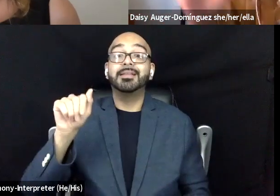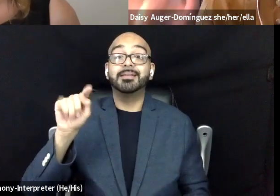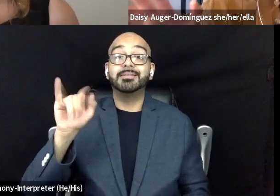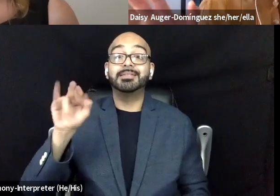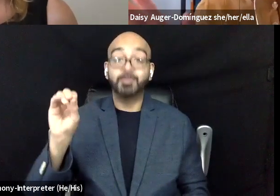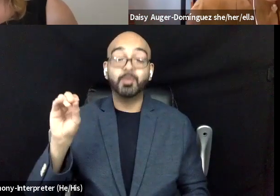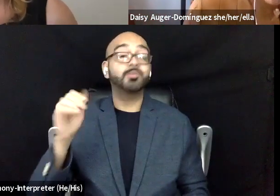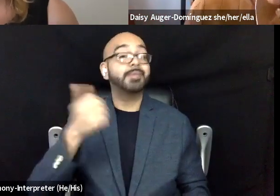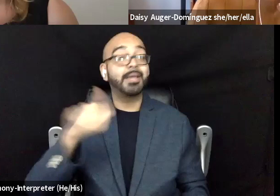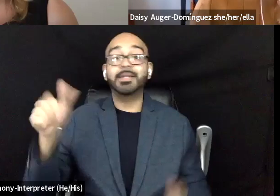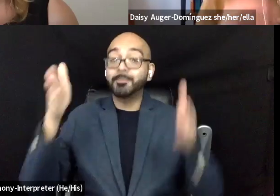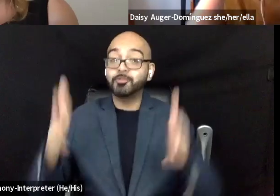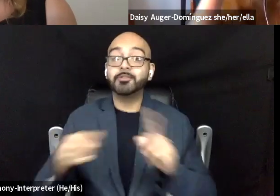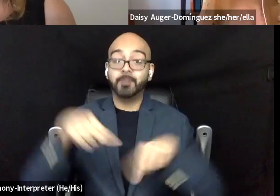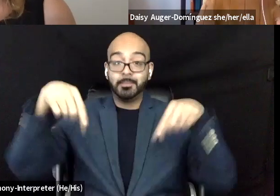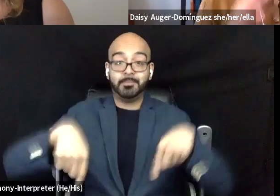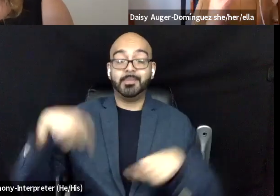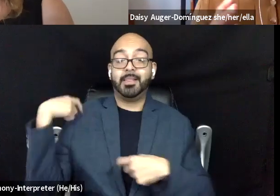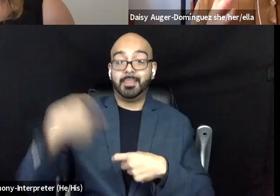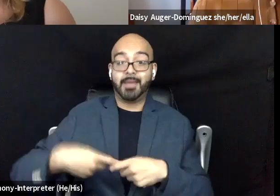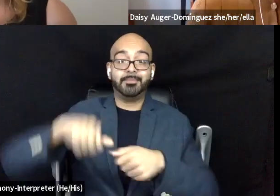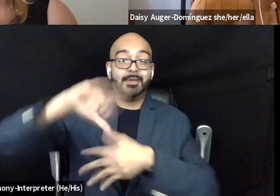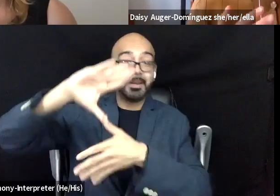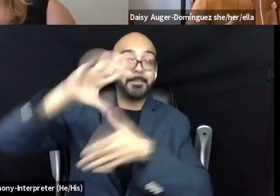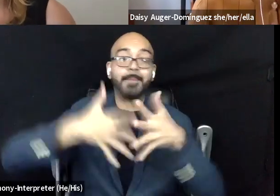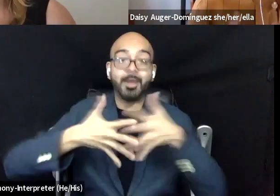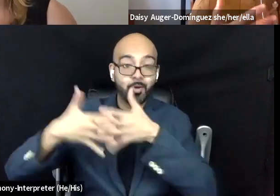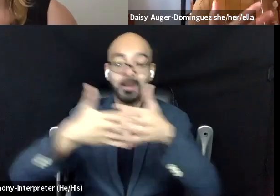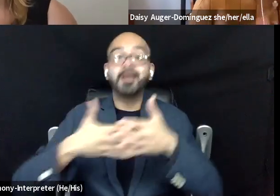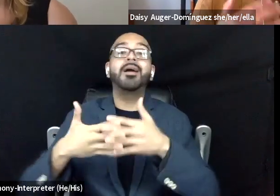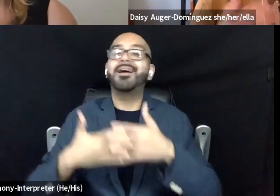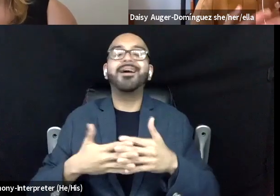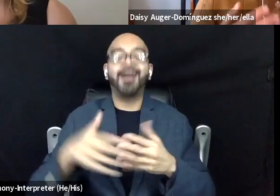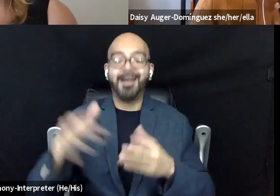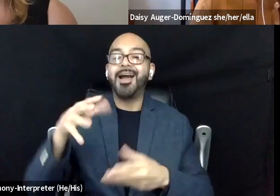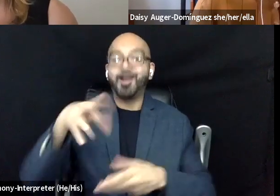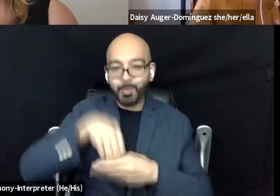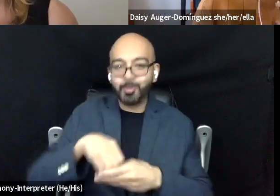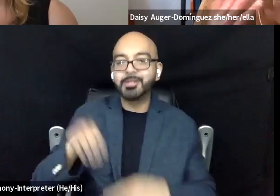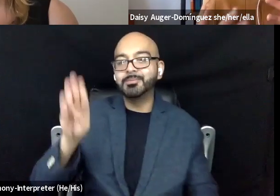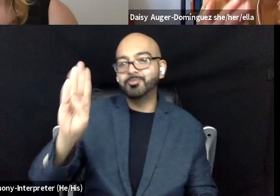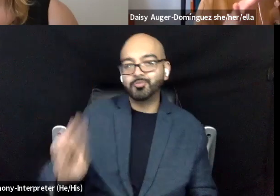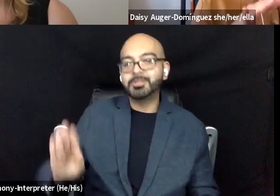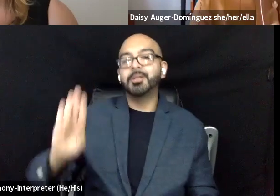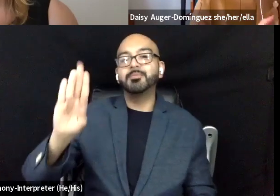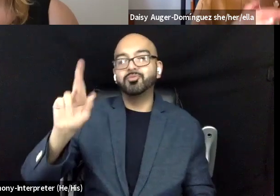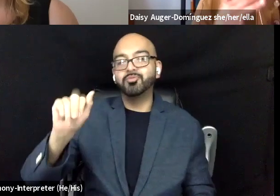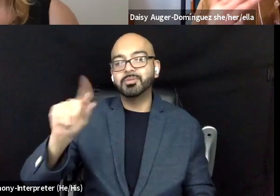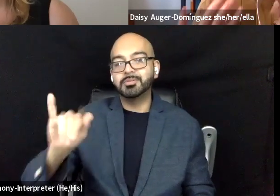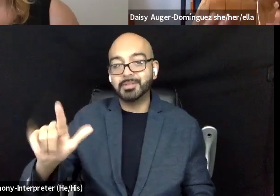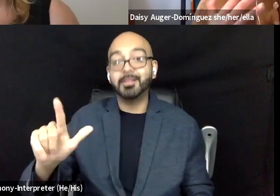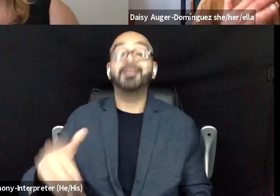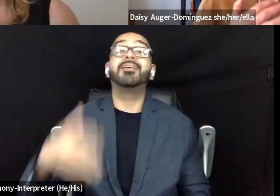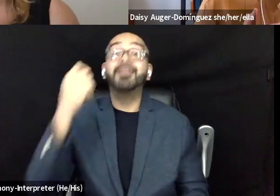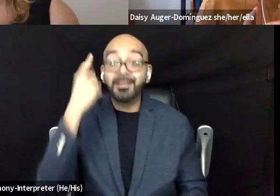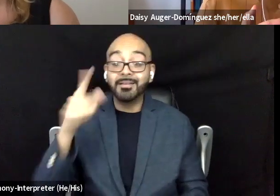our colonizers, if you will. And Latinx is basically a gender neutral term that refers to people with heritage that